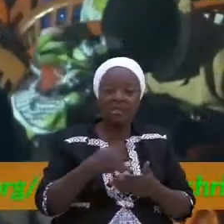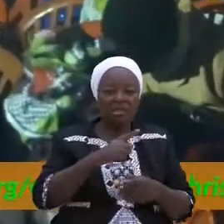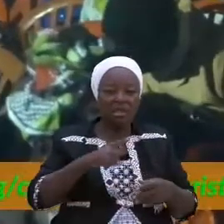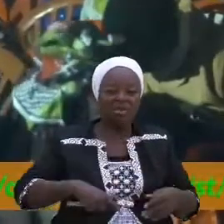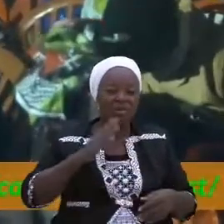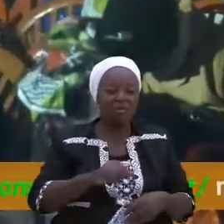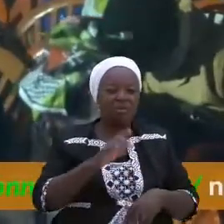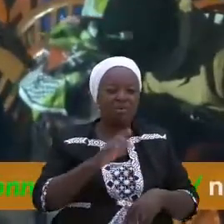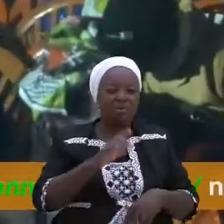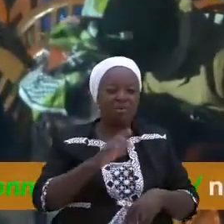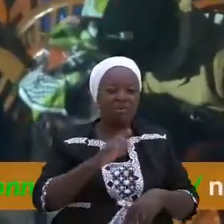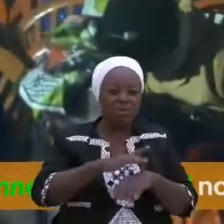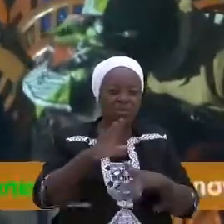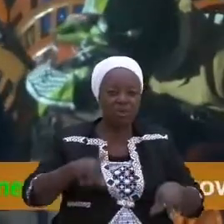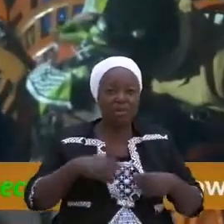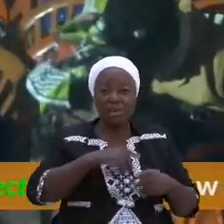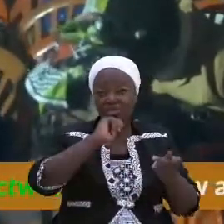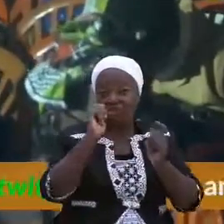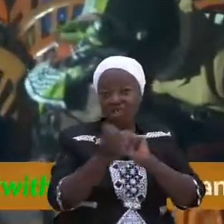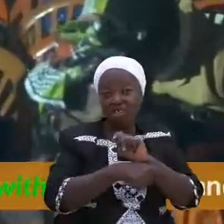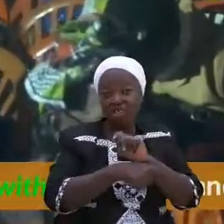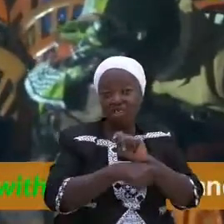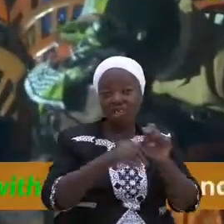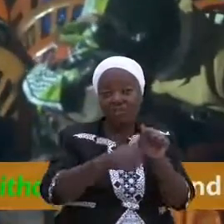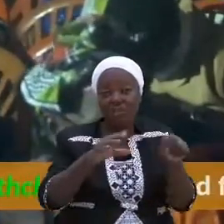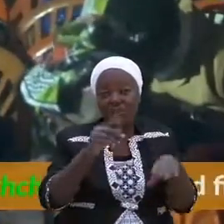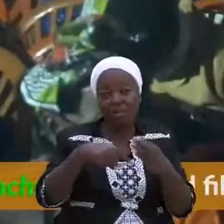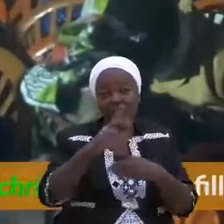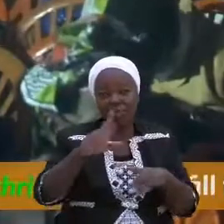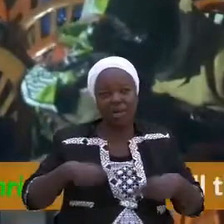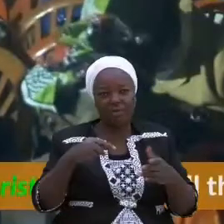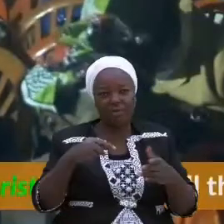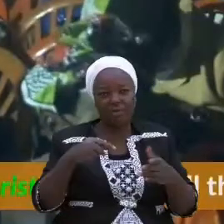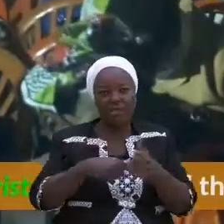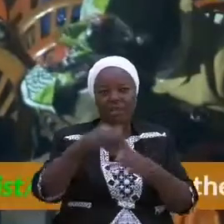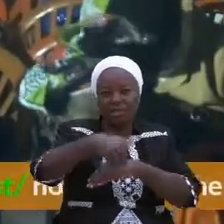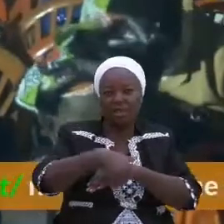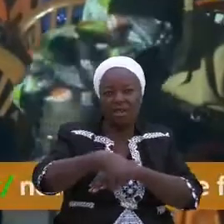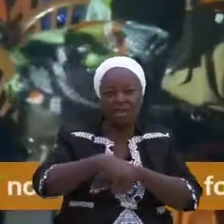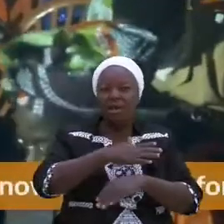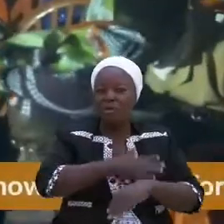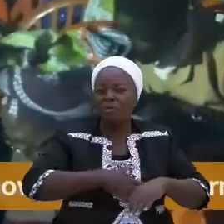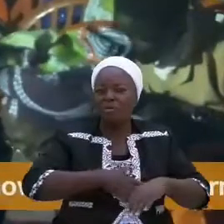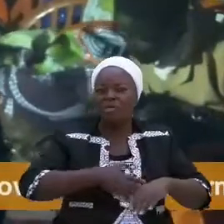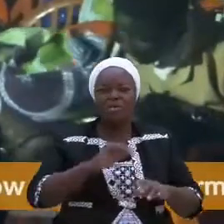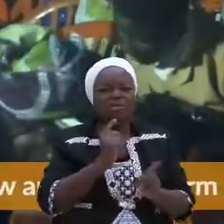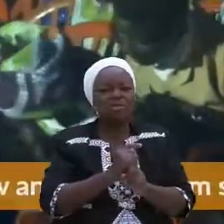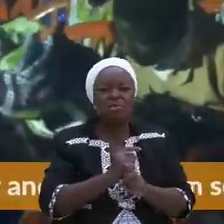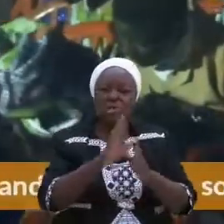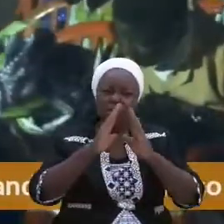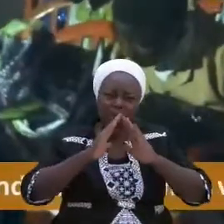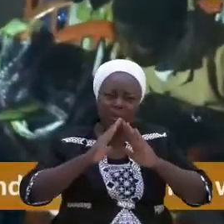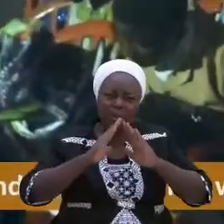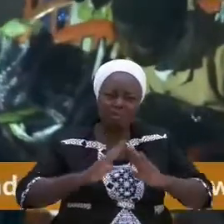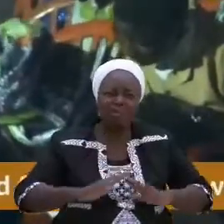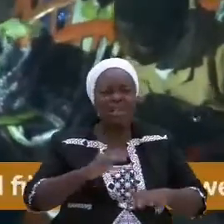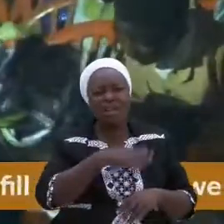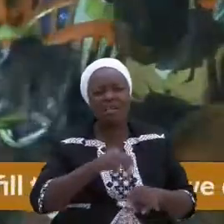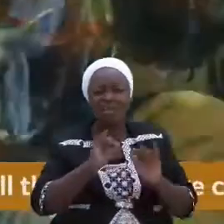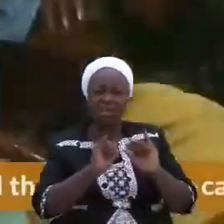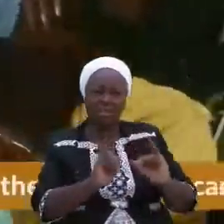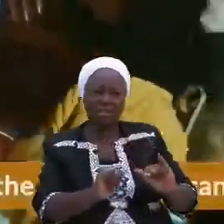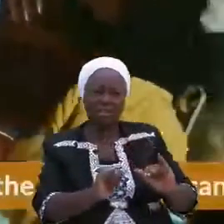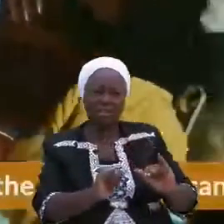and wait until the testimonies are over until you have given your own testimony